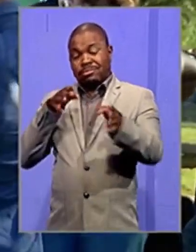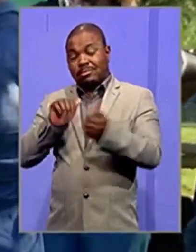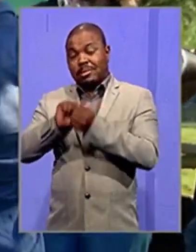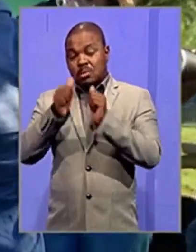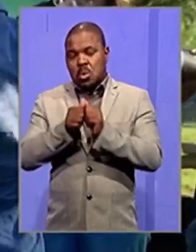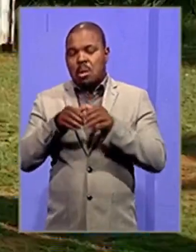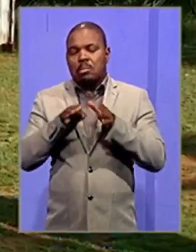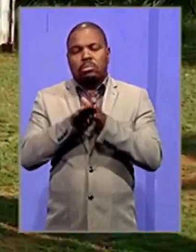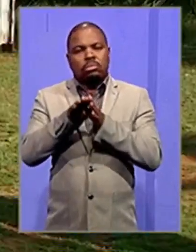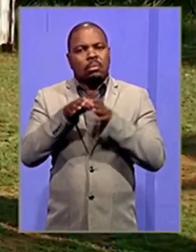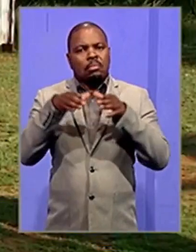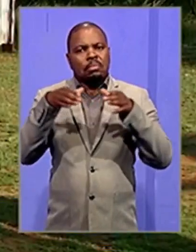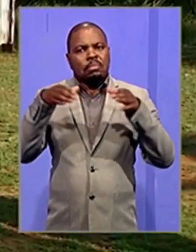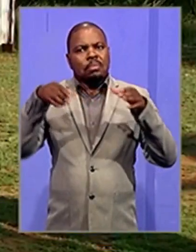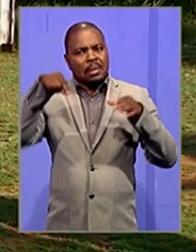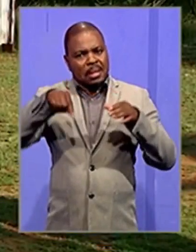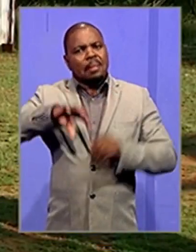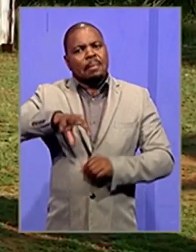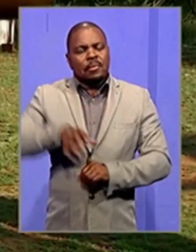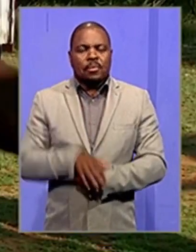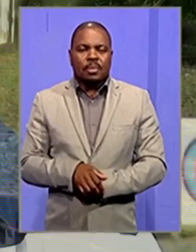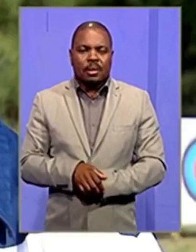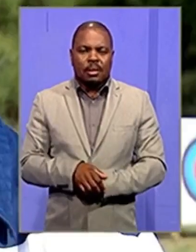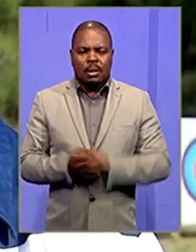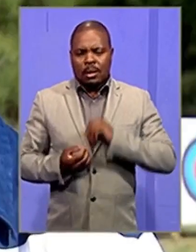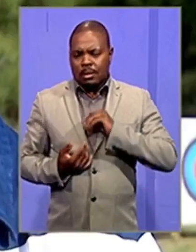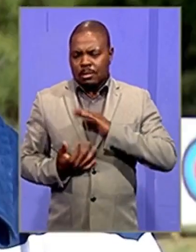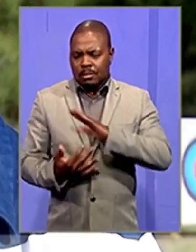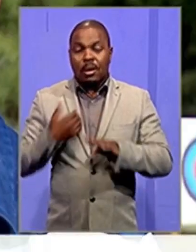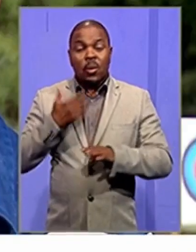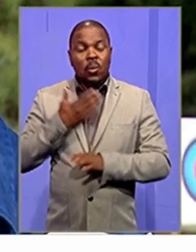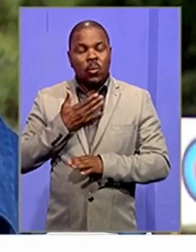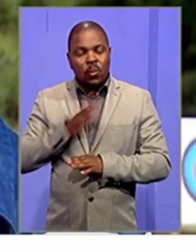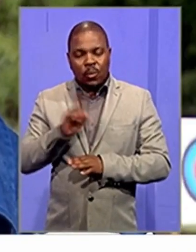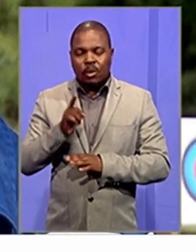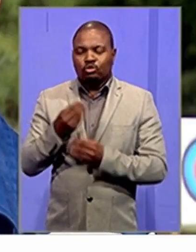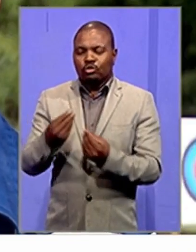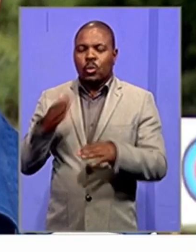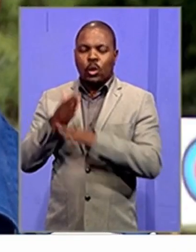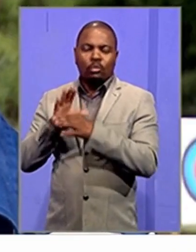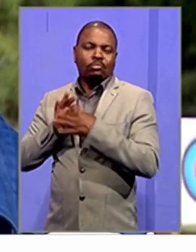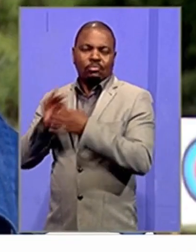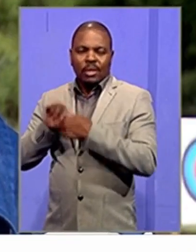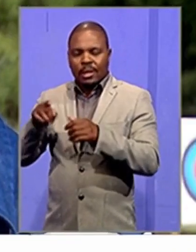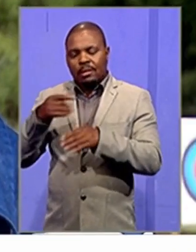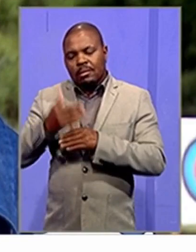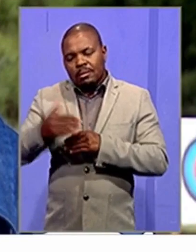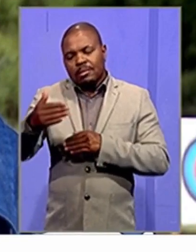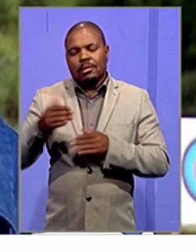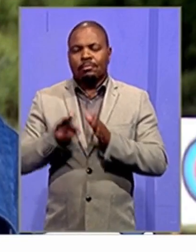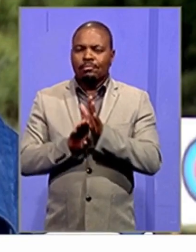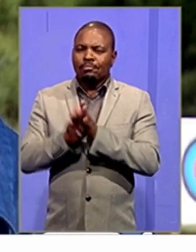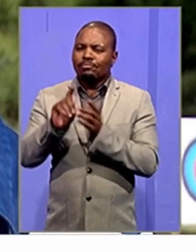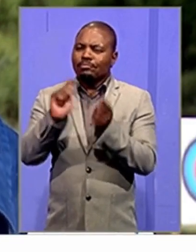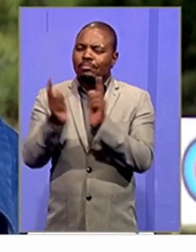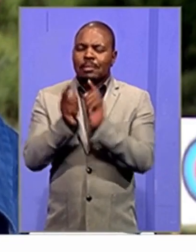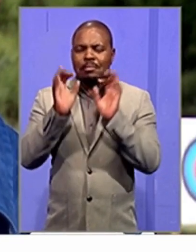bonahala e hola haholo provinceng. The passion to work with children, to make them decision-making adults. It's a disciplined